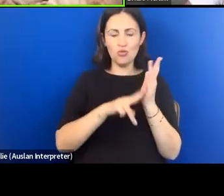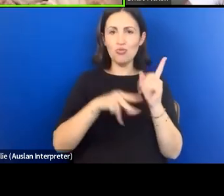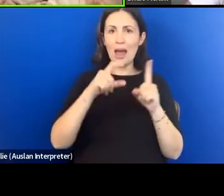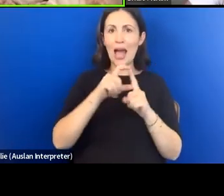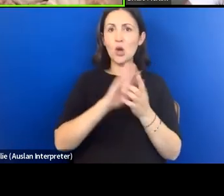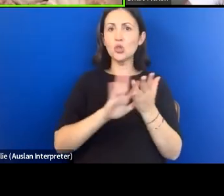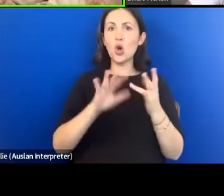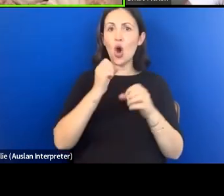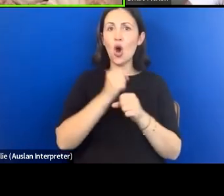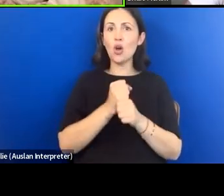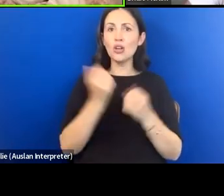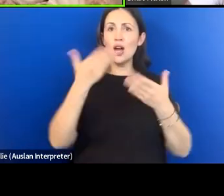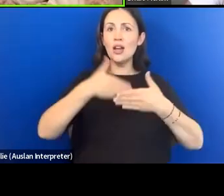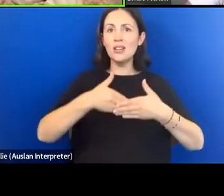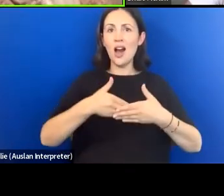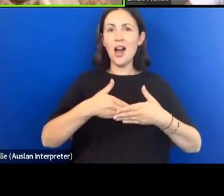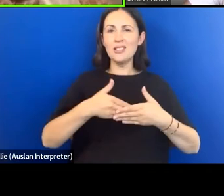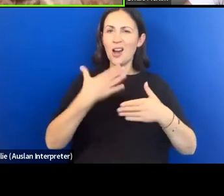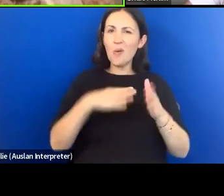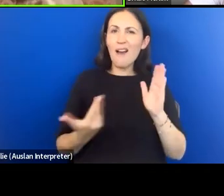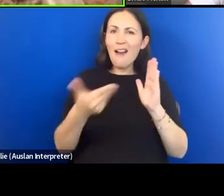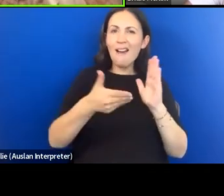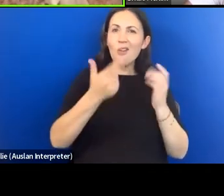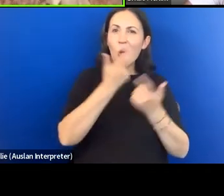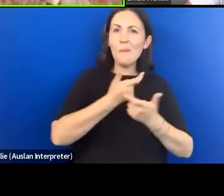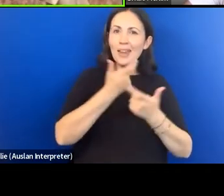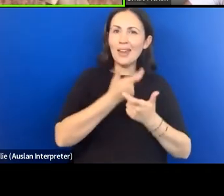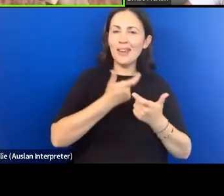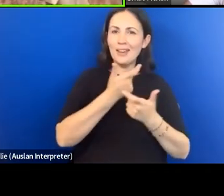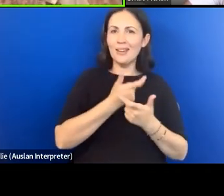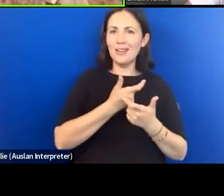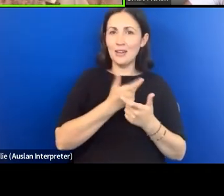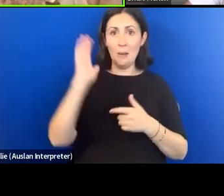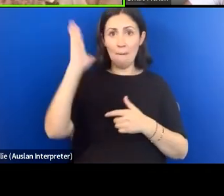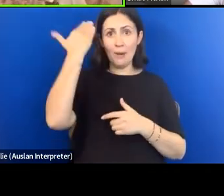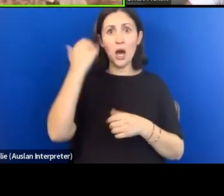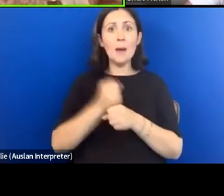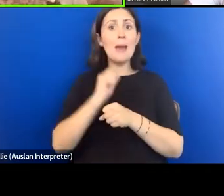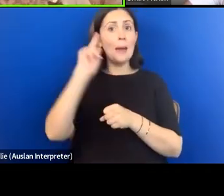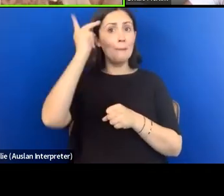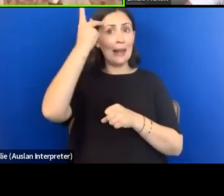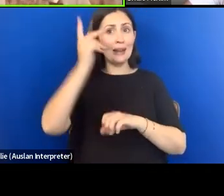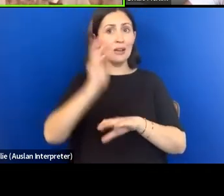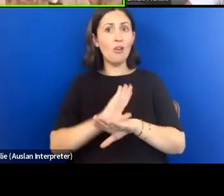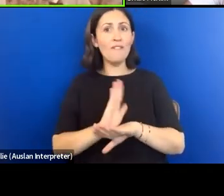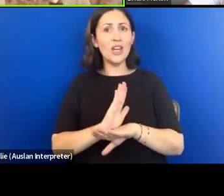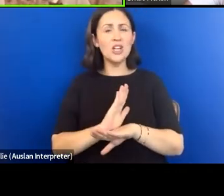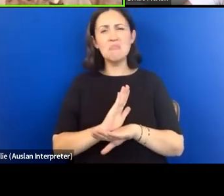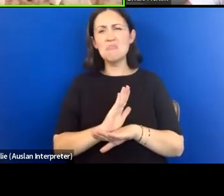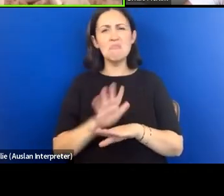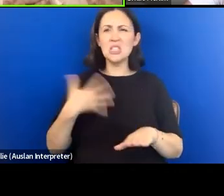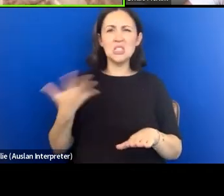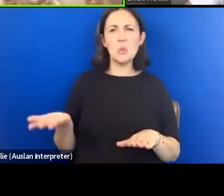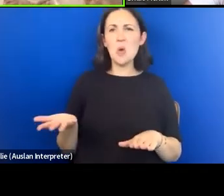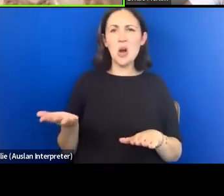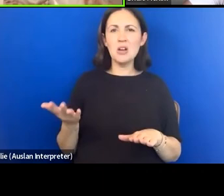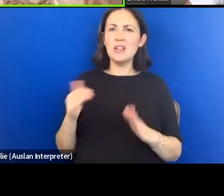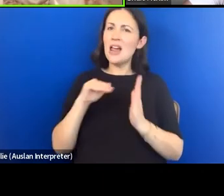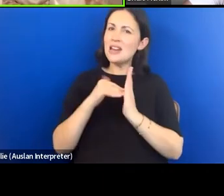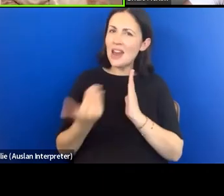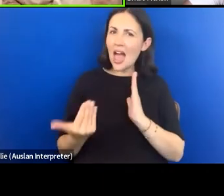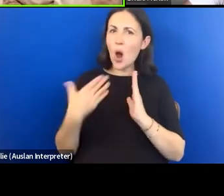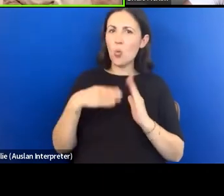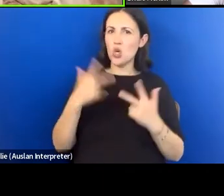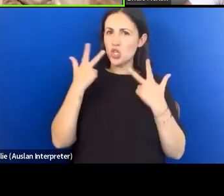political statement and things like that. But it's just really finding what is the